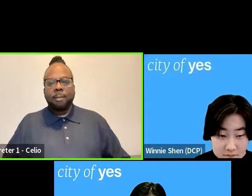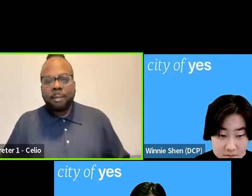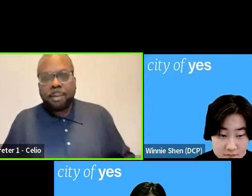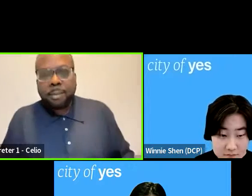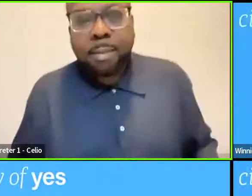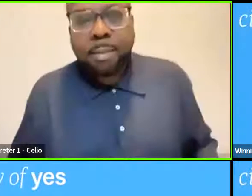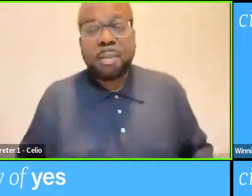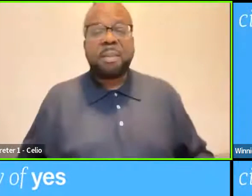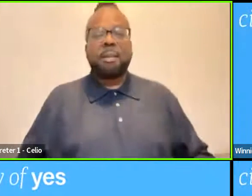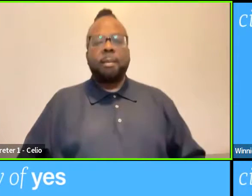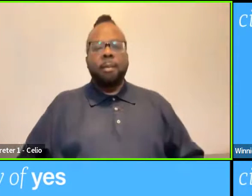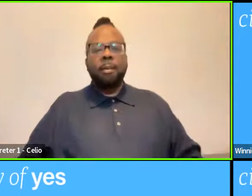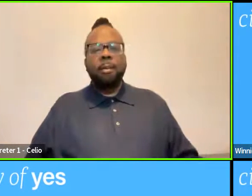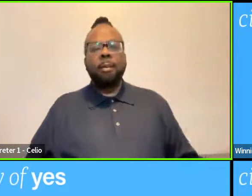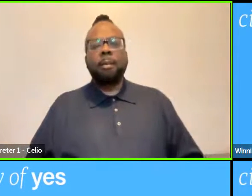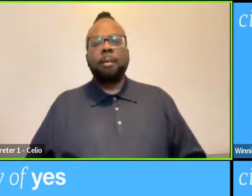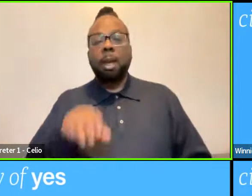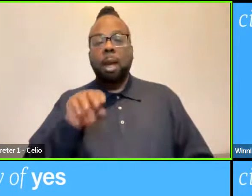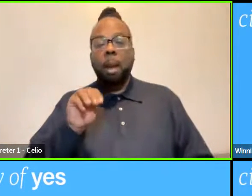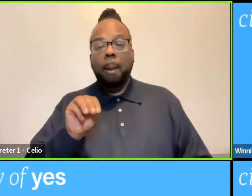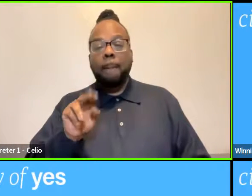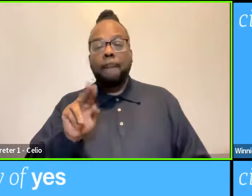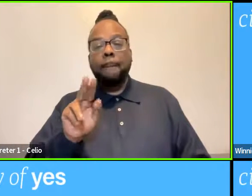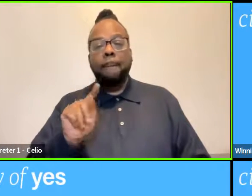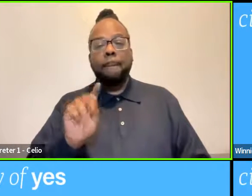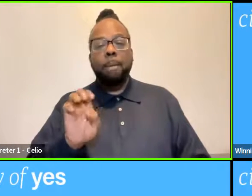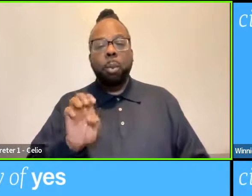Can you hit the mute button?